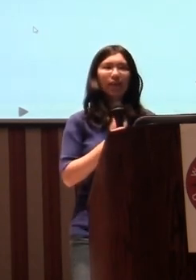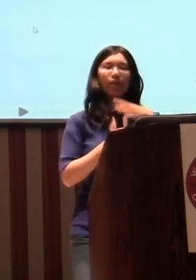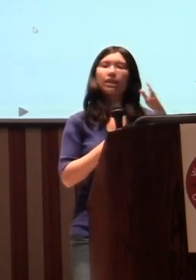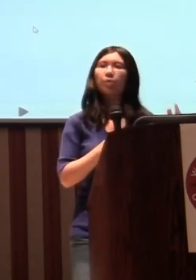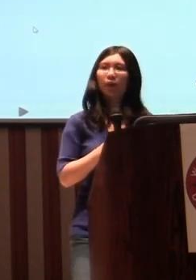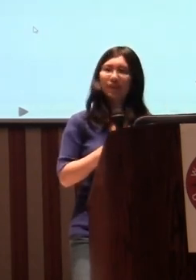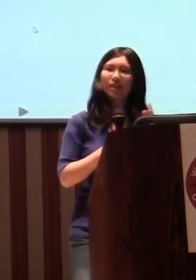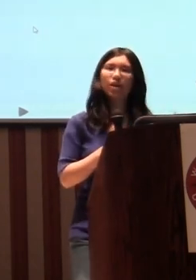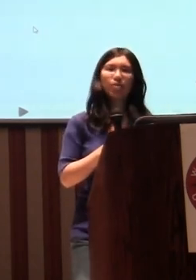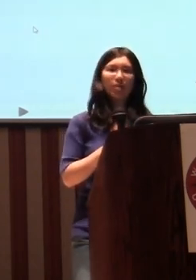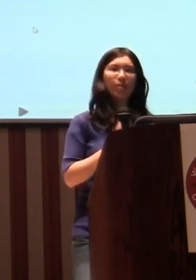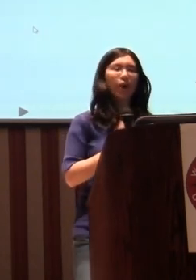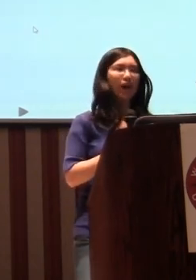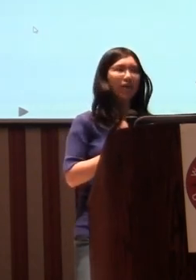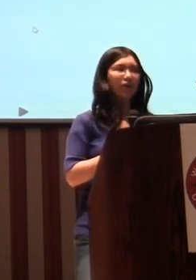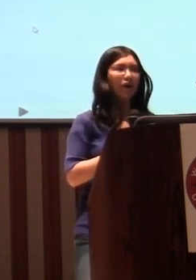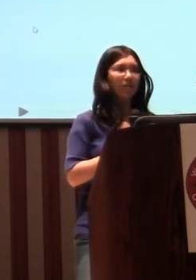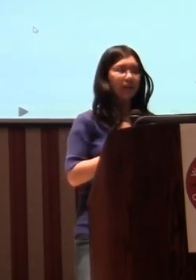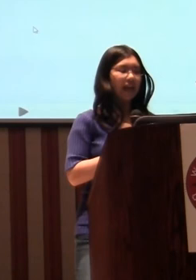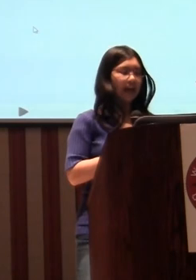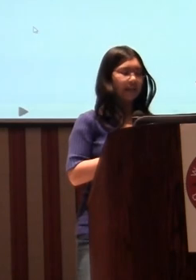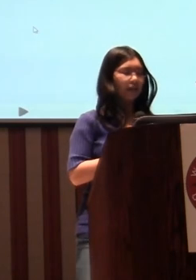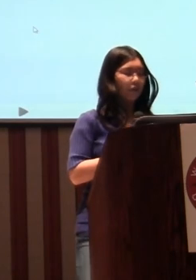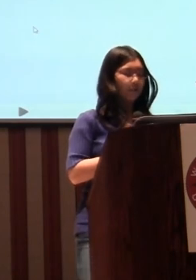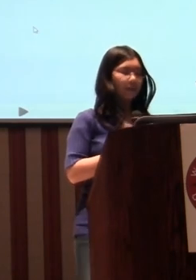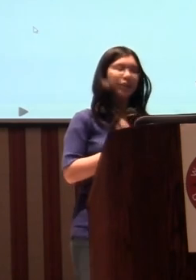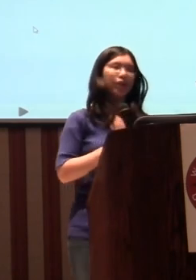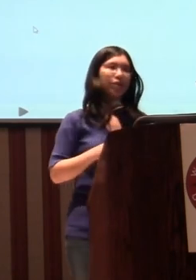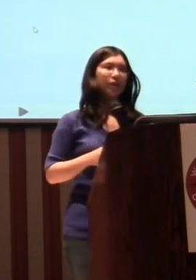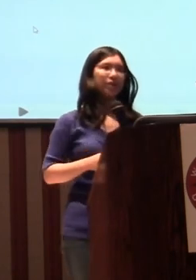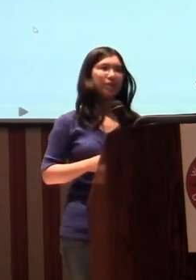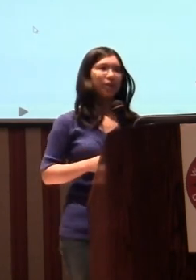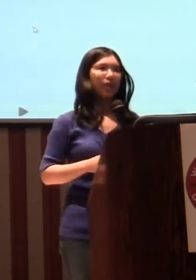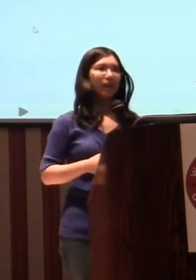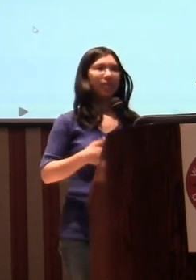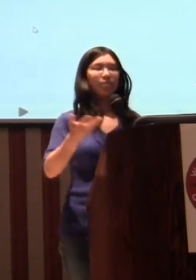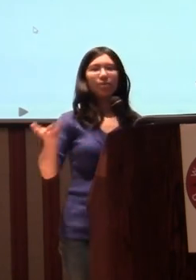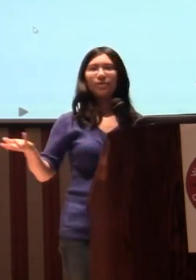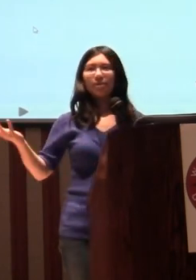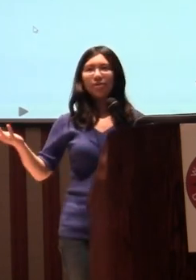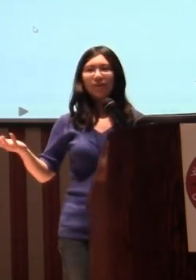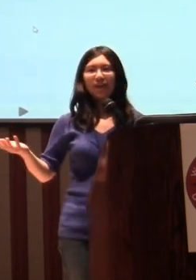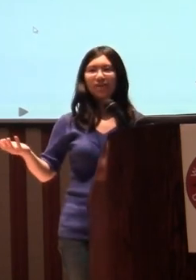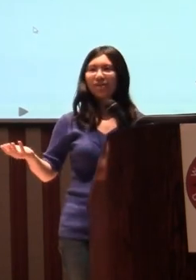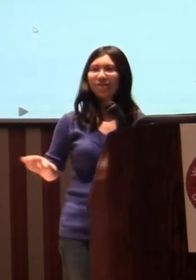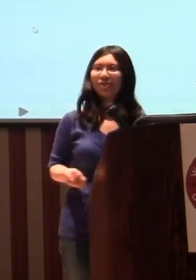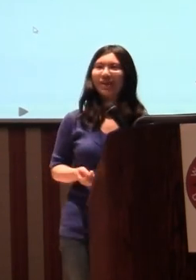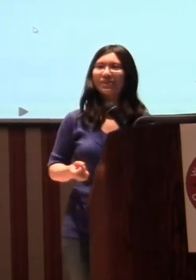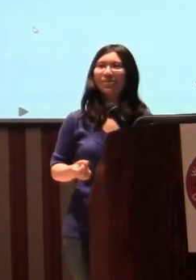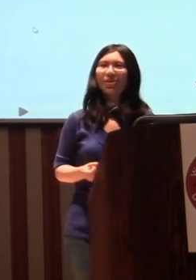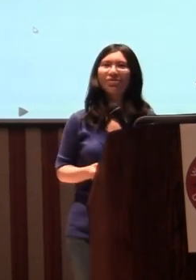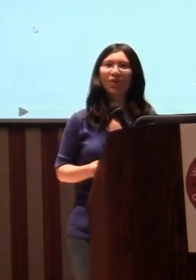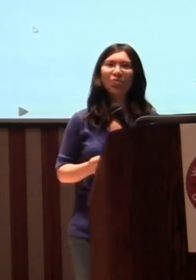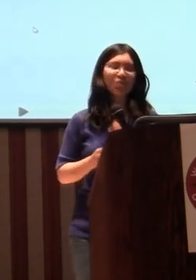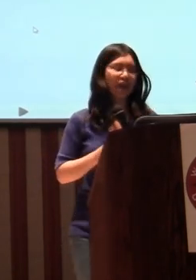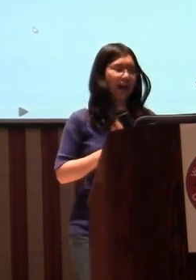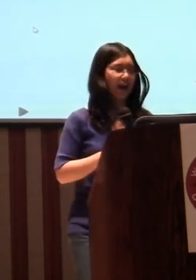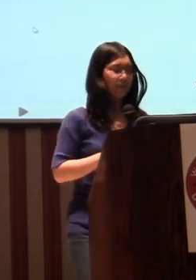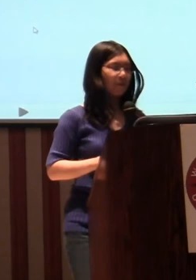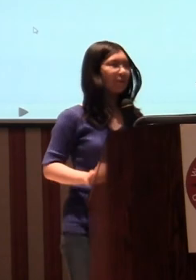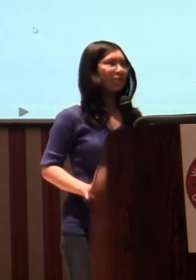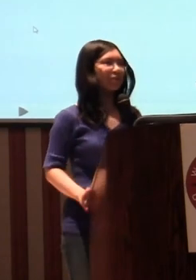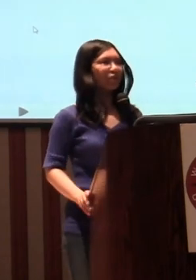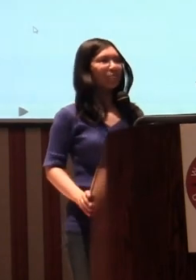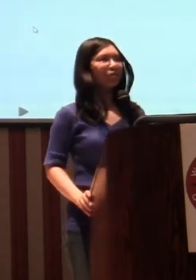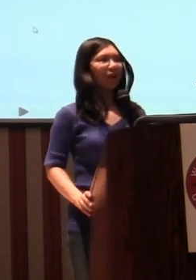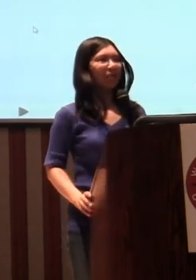work on together, an experience that maybe we all have in common, and then I'll open up a document and start writing. So to demonstrate, I'd just love to try this with all of you.